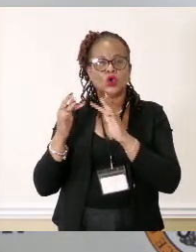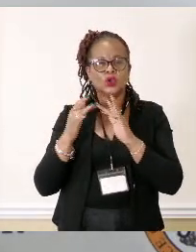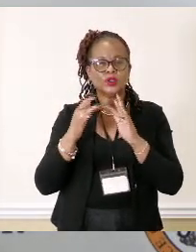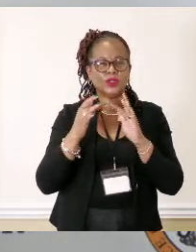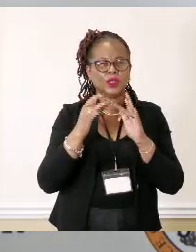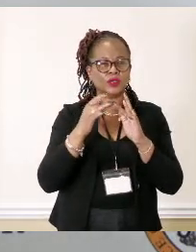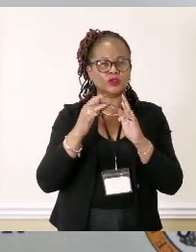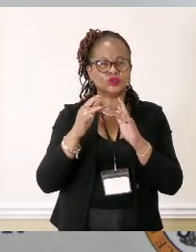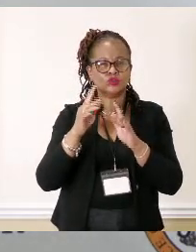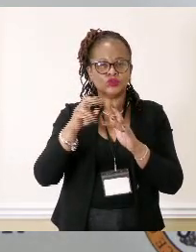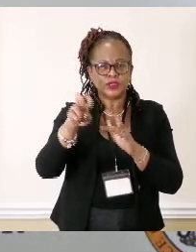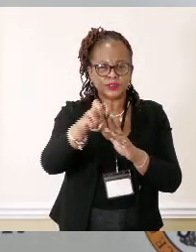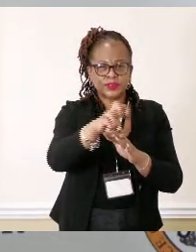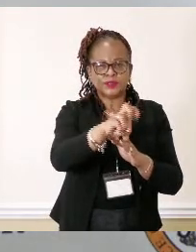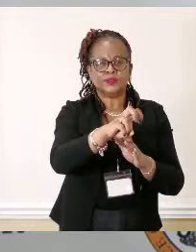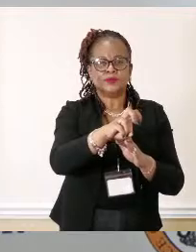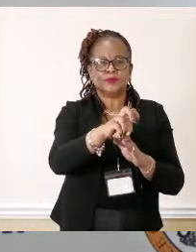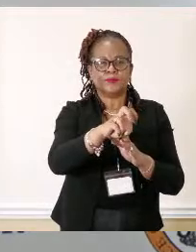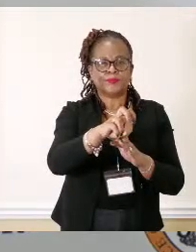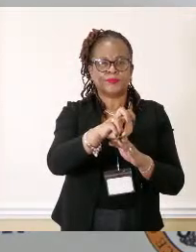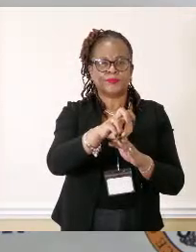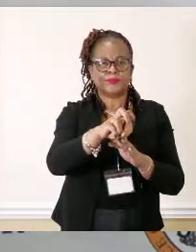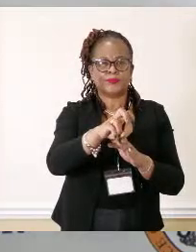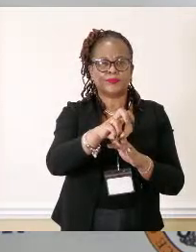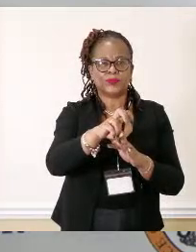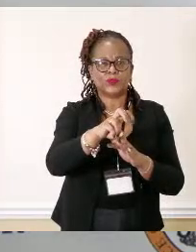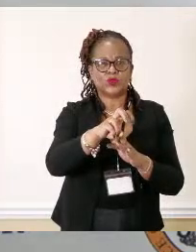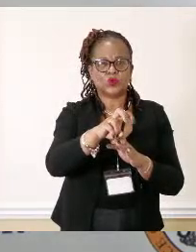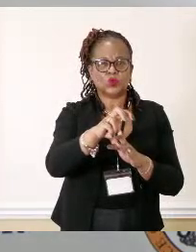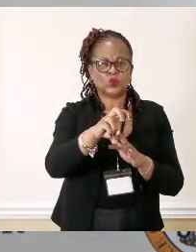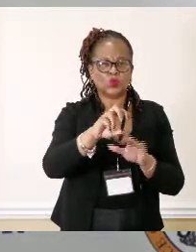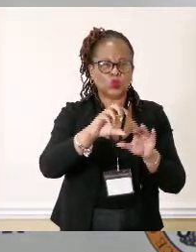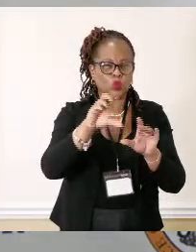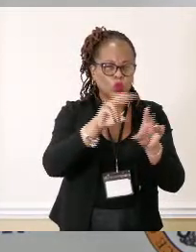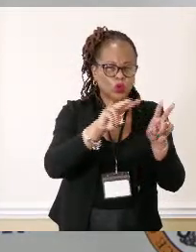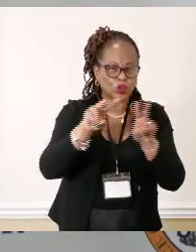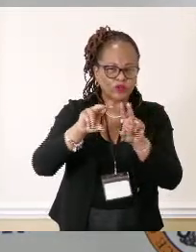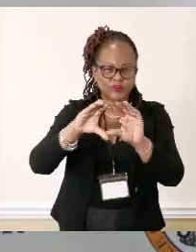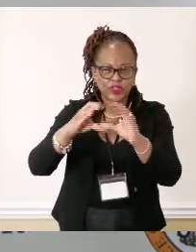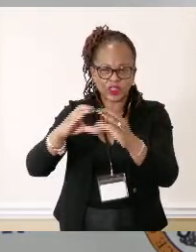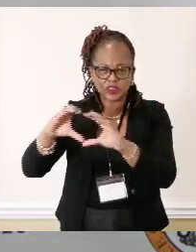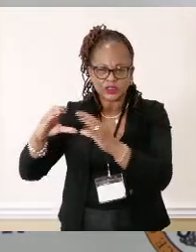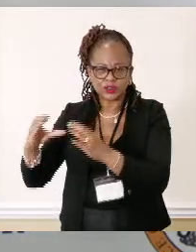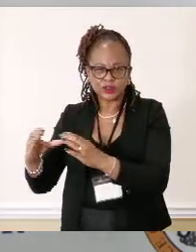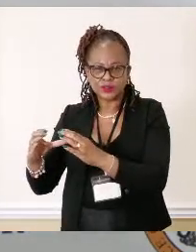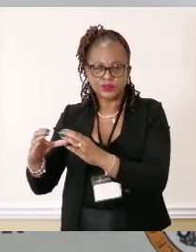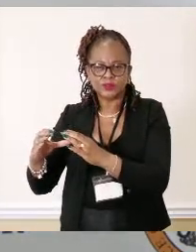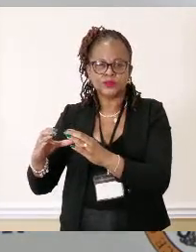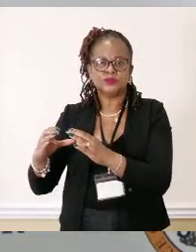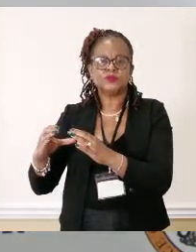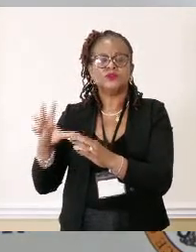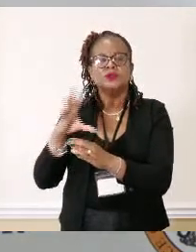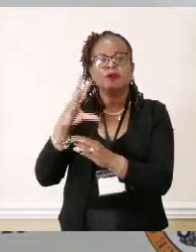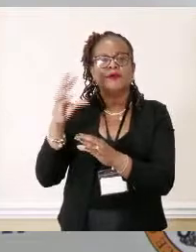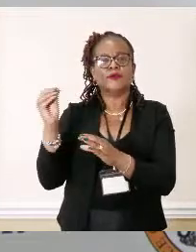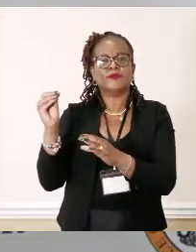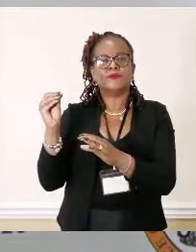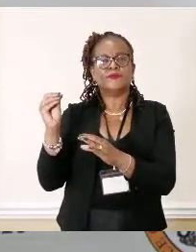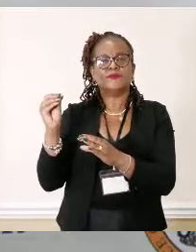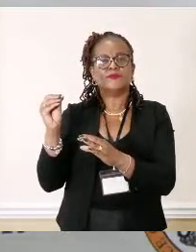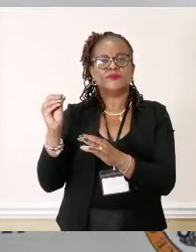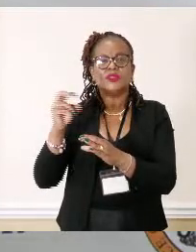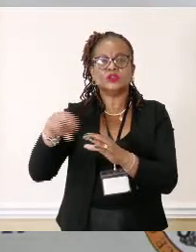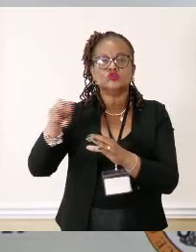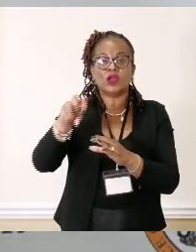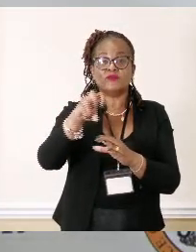tracing, as we look for the clusters, and as you say, they're